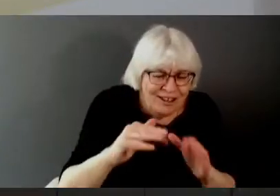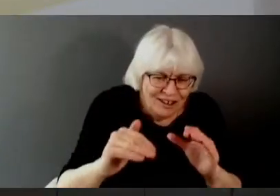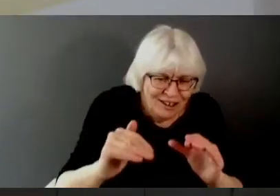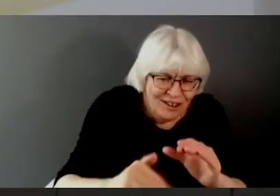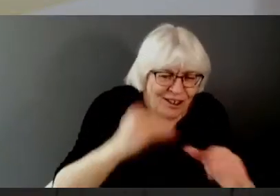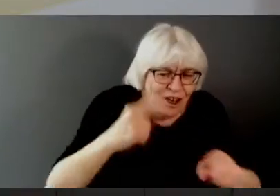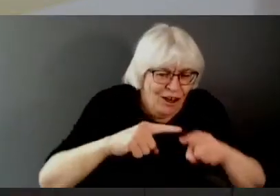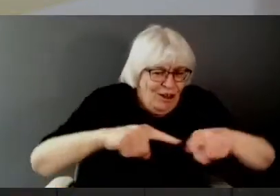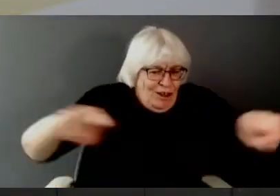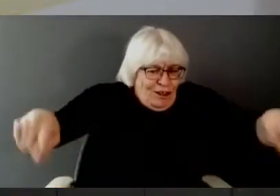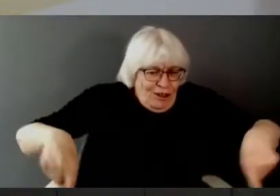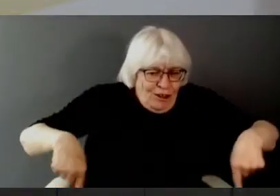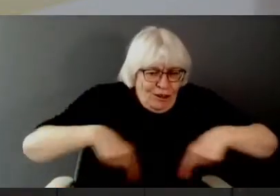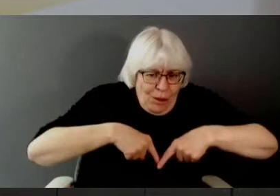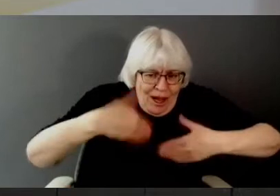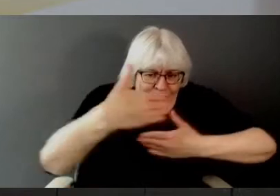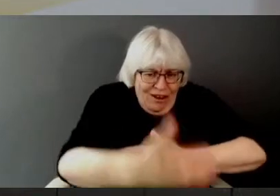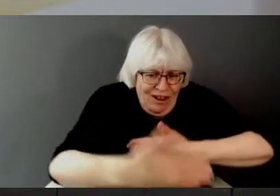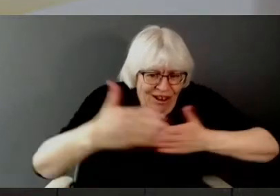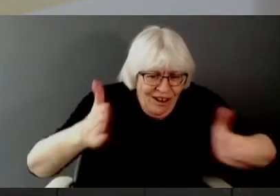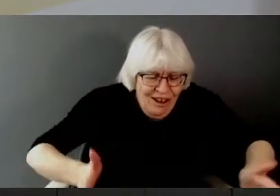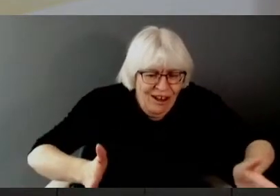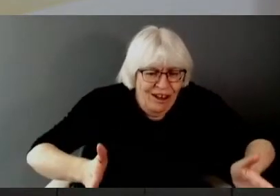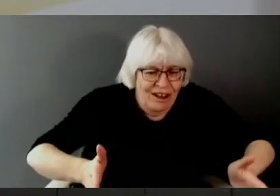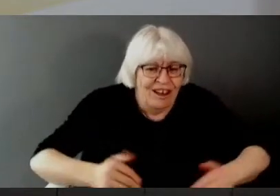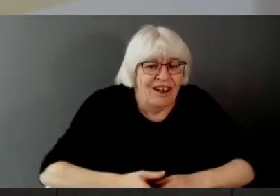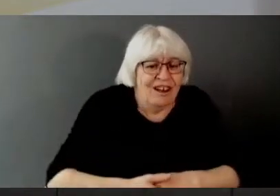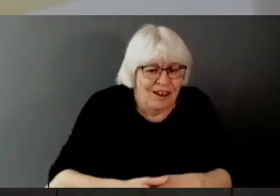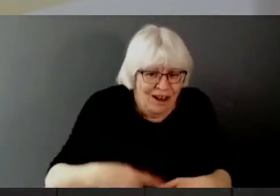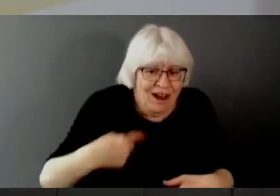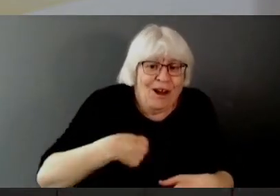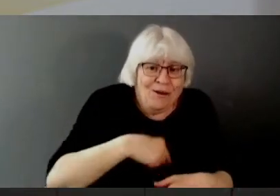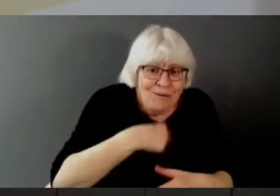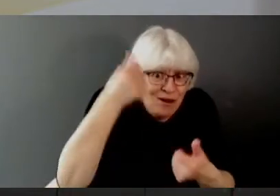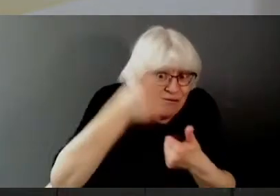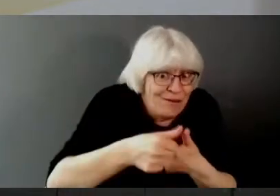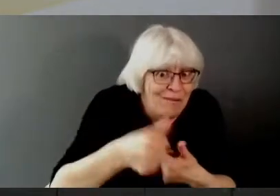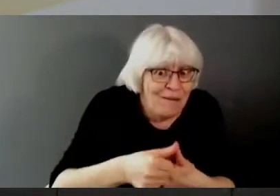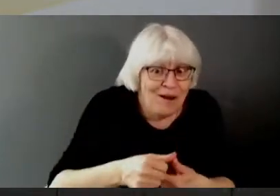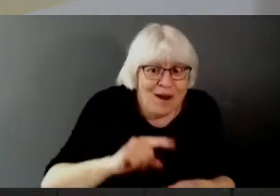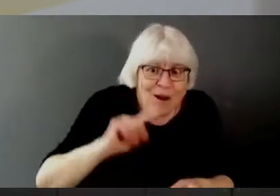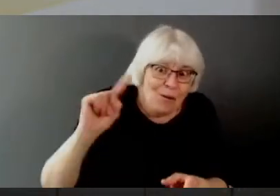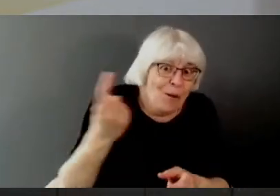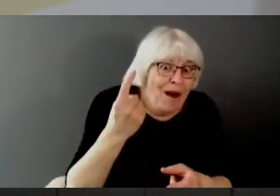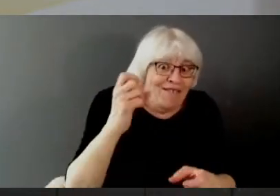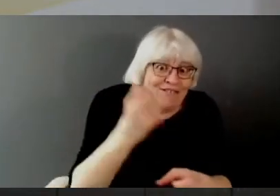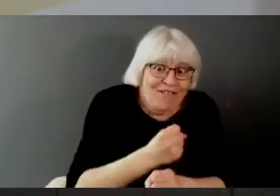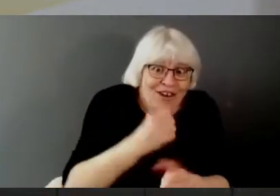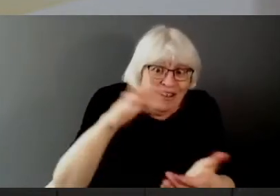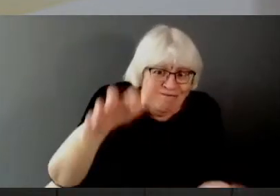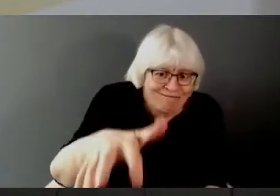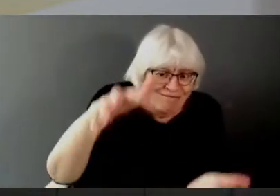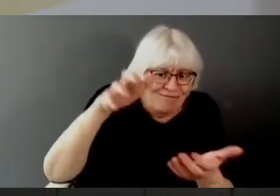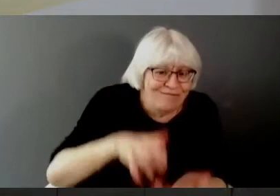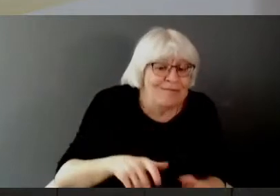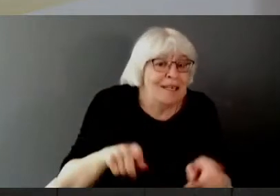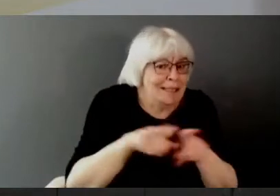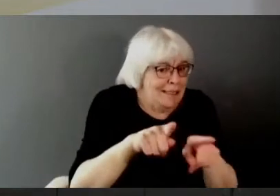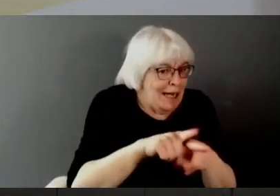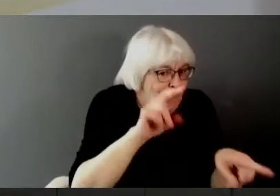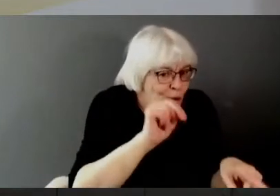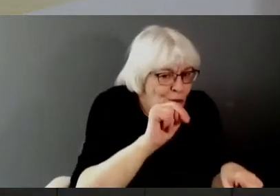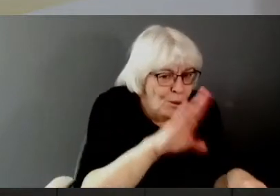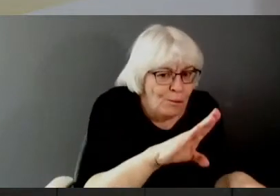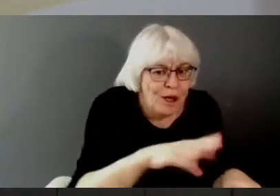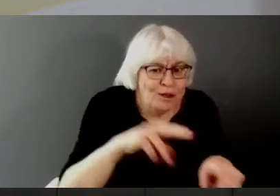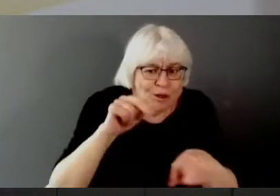extra there. You may remember that we had the same amount of vaccine in our first shipment as Nova Scotia, New Brunswick, and Newfoundland, I believe,